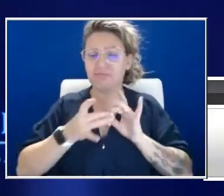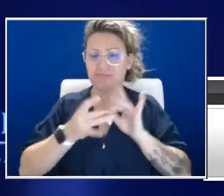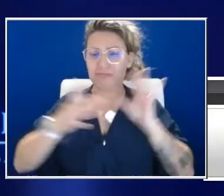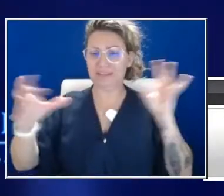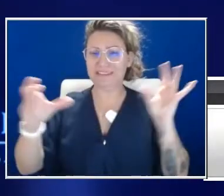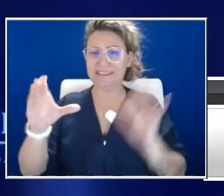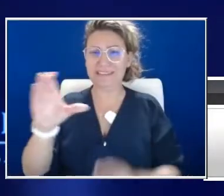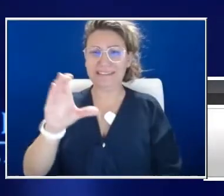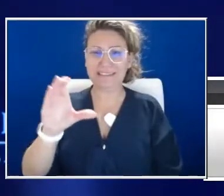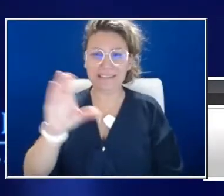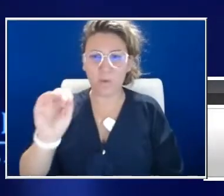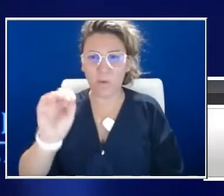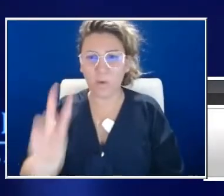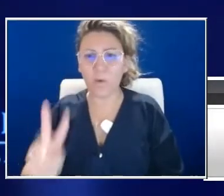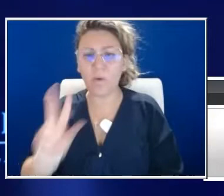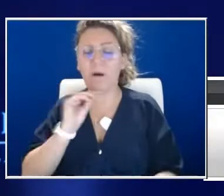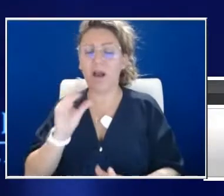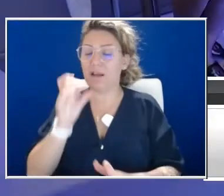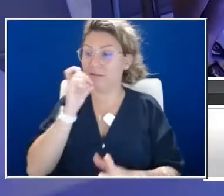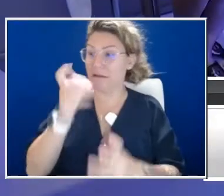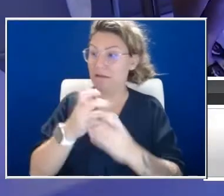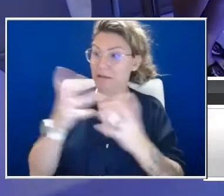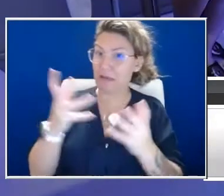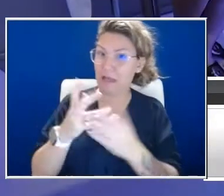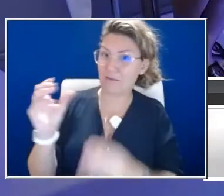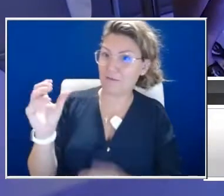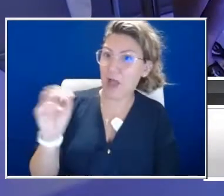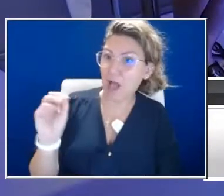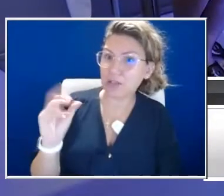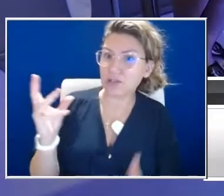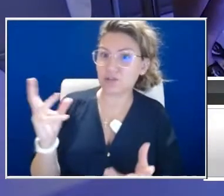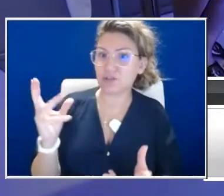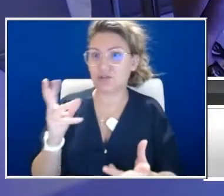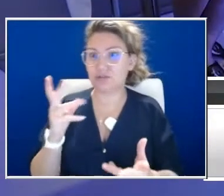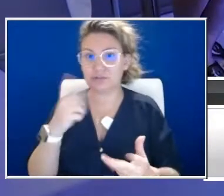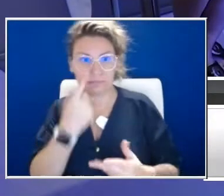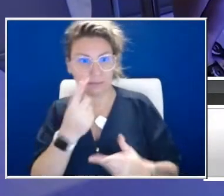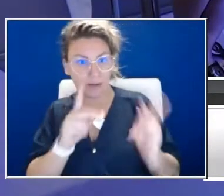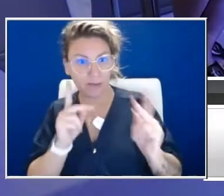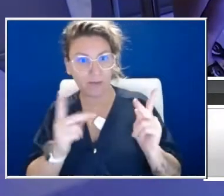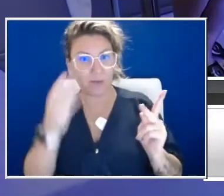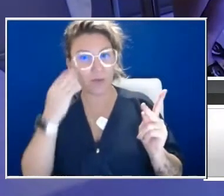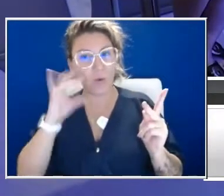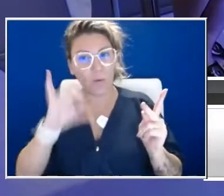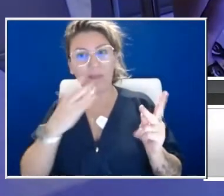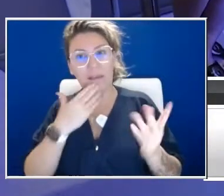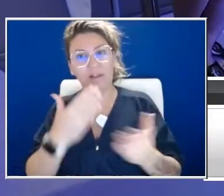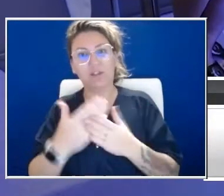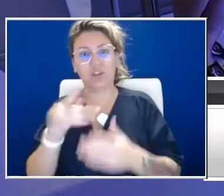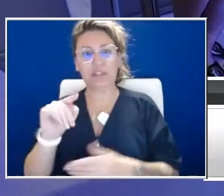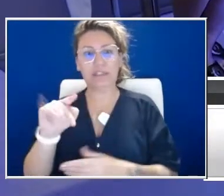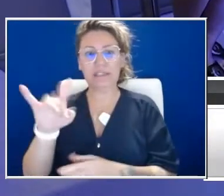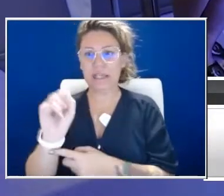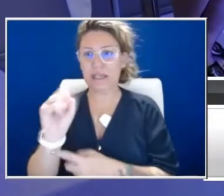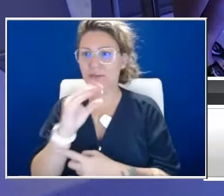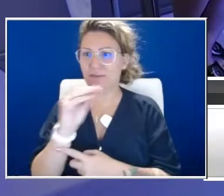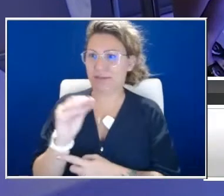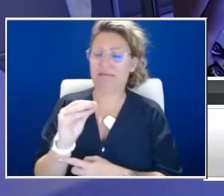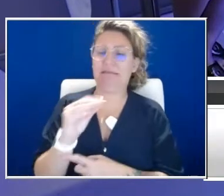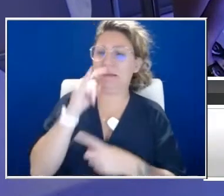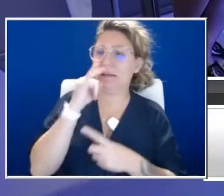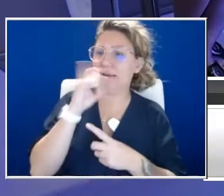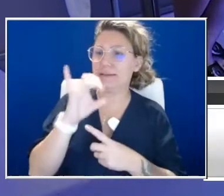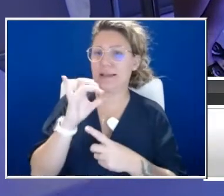oxygen, and it can cause perforations and other. You'd hope people might know that, but if they don't, very good tip. Yes. And for kids, yeah, that's a parents only handling.